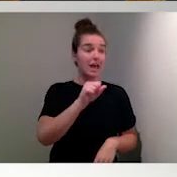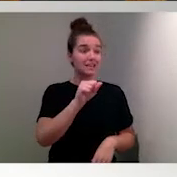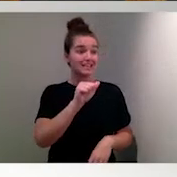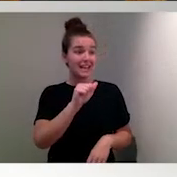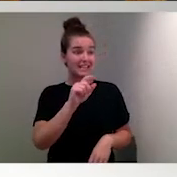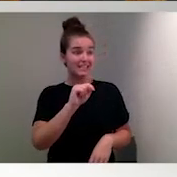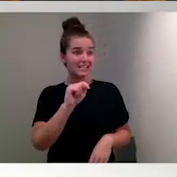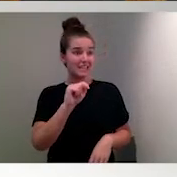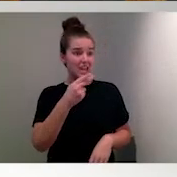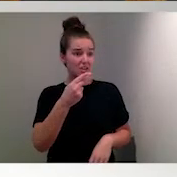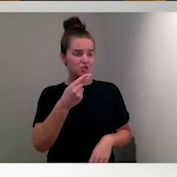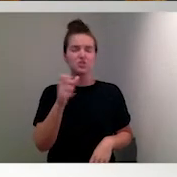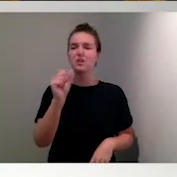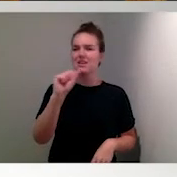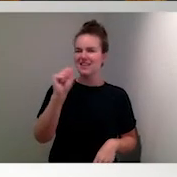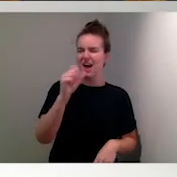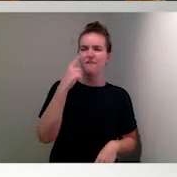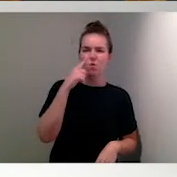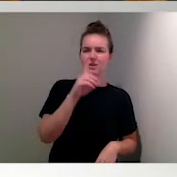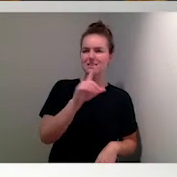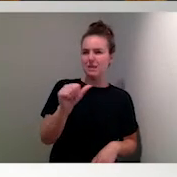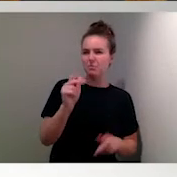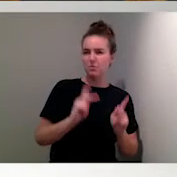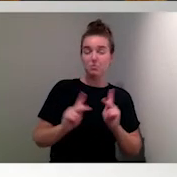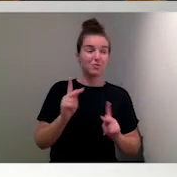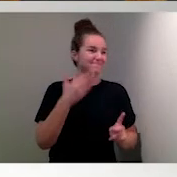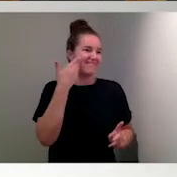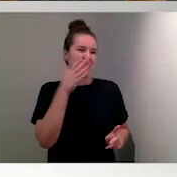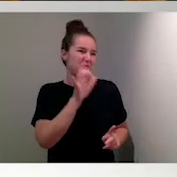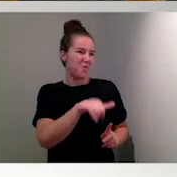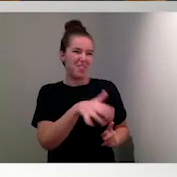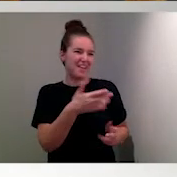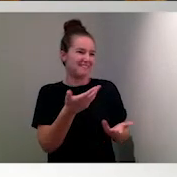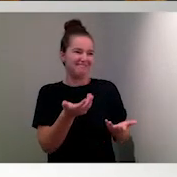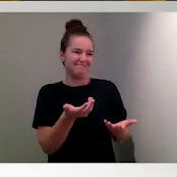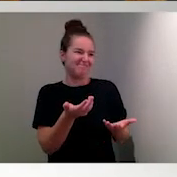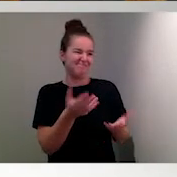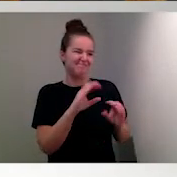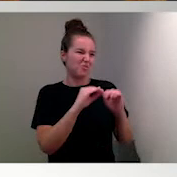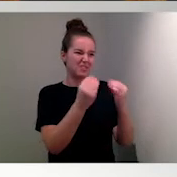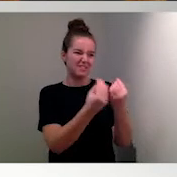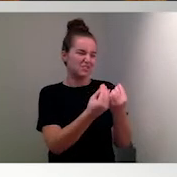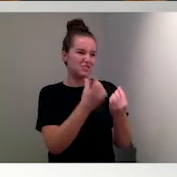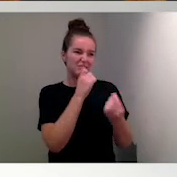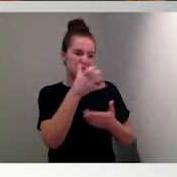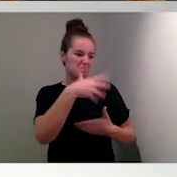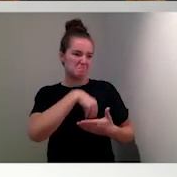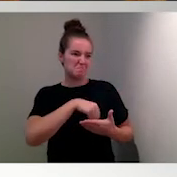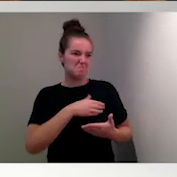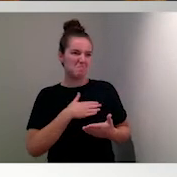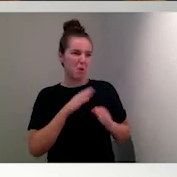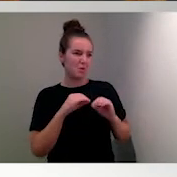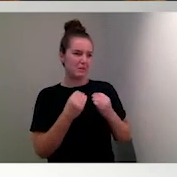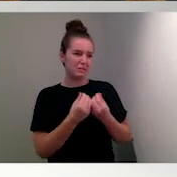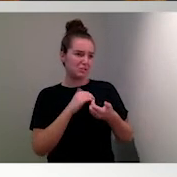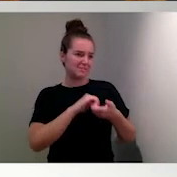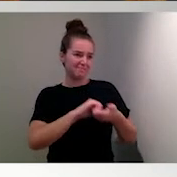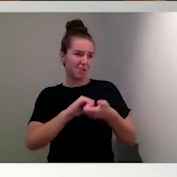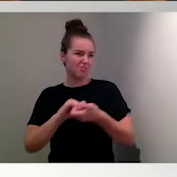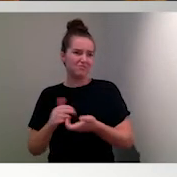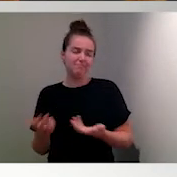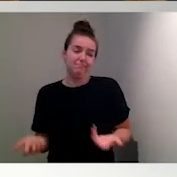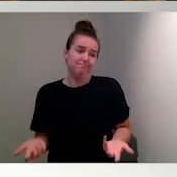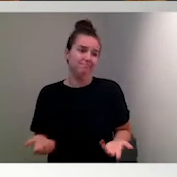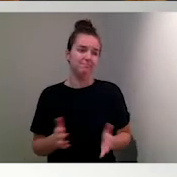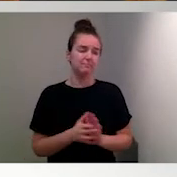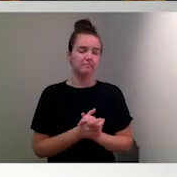I'm not familiar with it. It's not part of any of the organizations that it's not listed as a resource on any of the